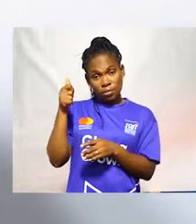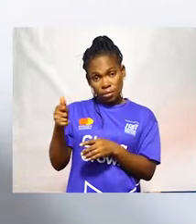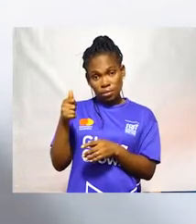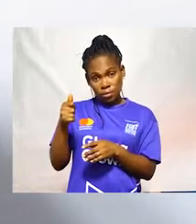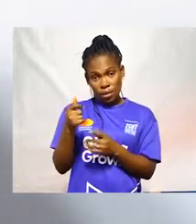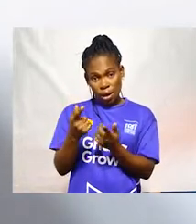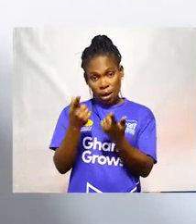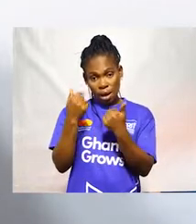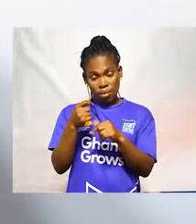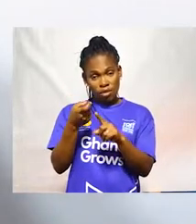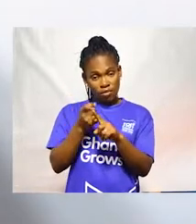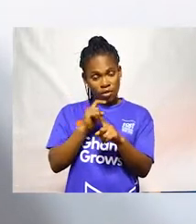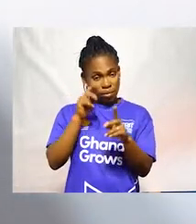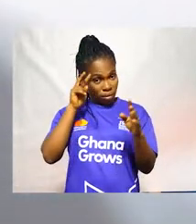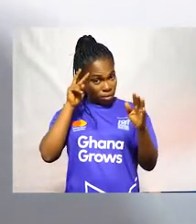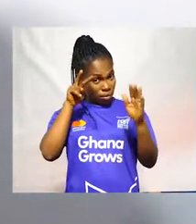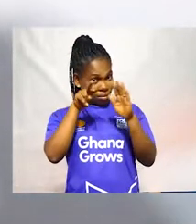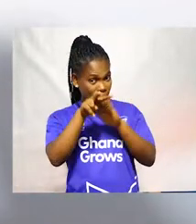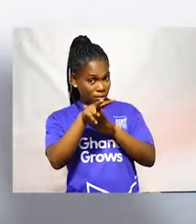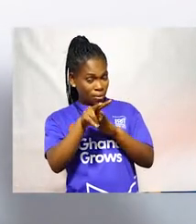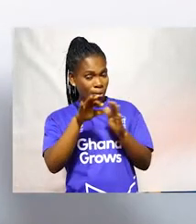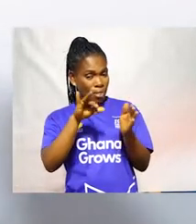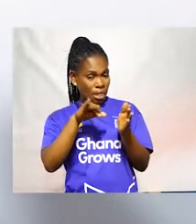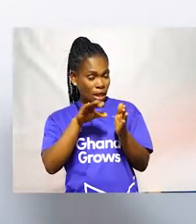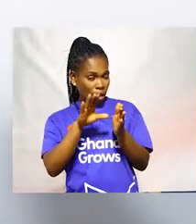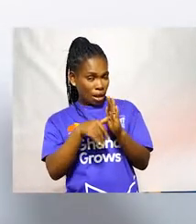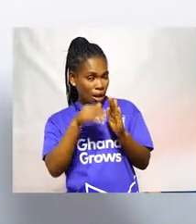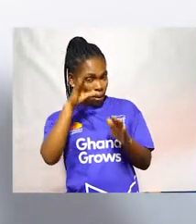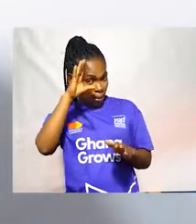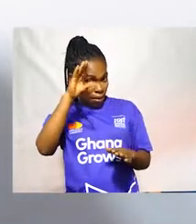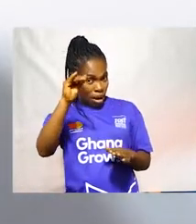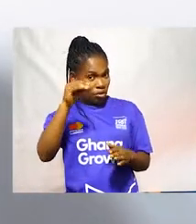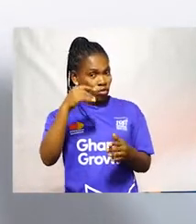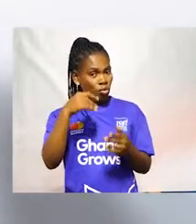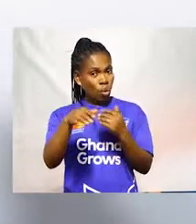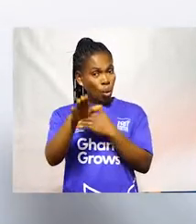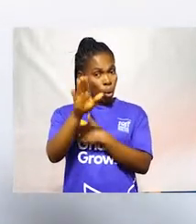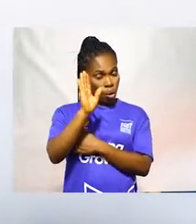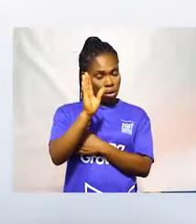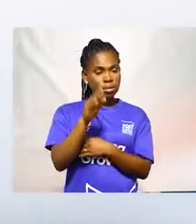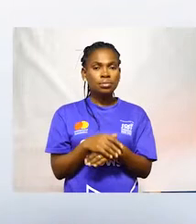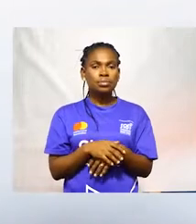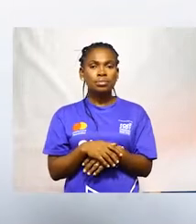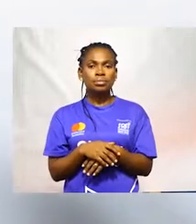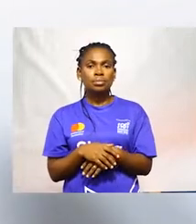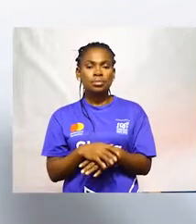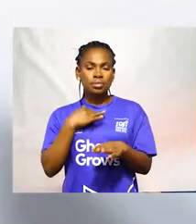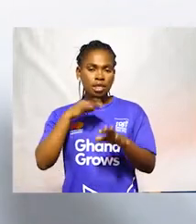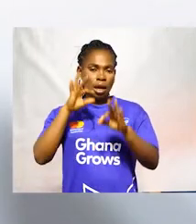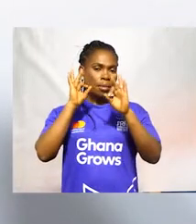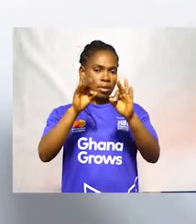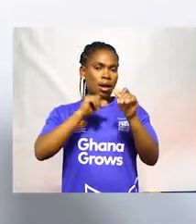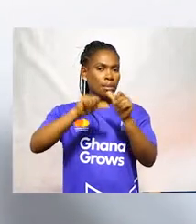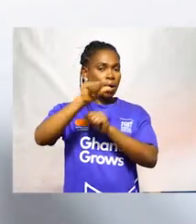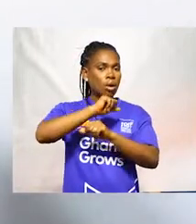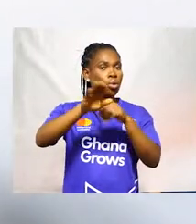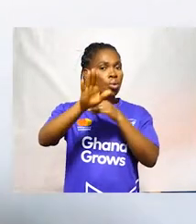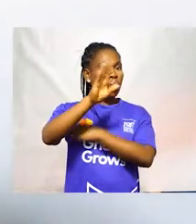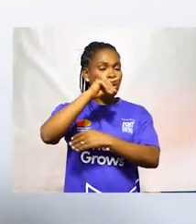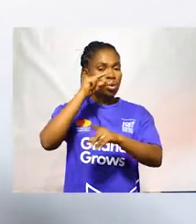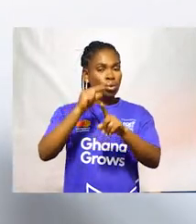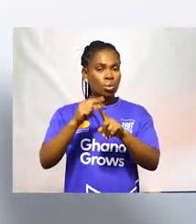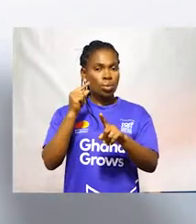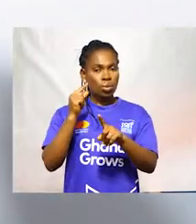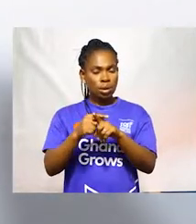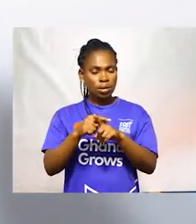coming from the perspective of being a man of God and a preacher of the gospel, it